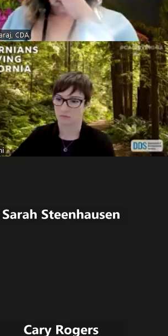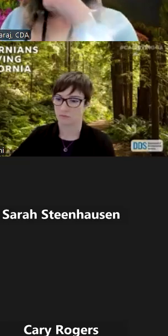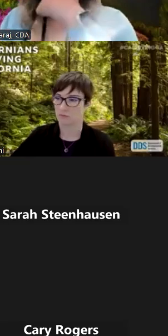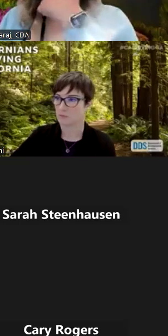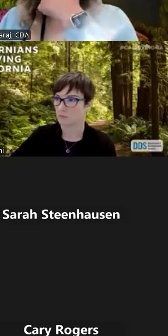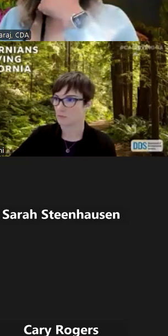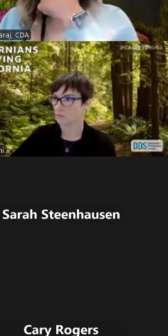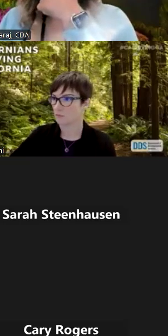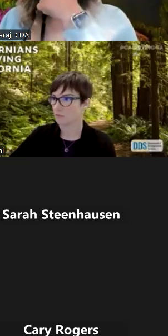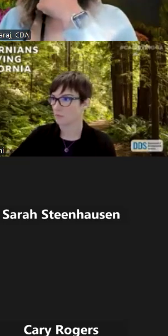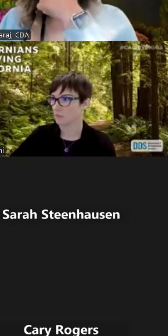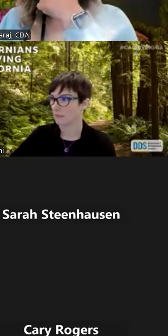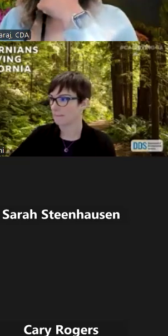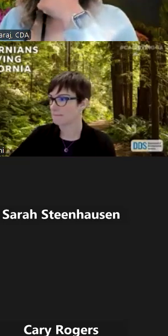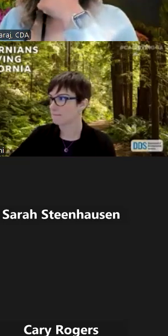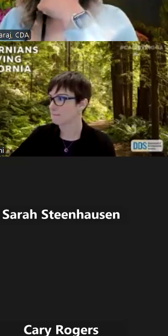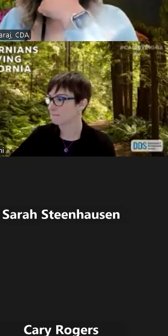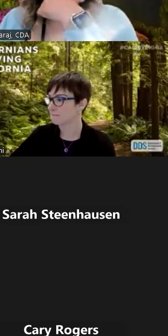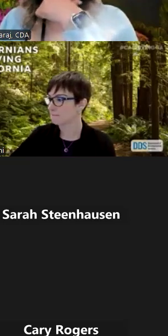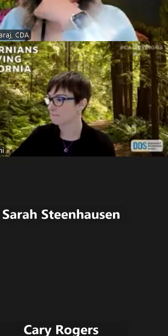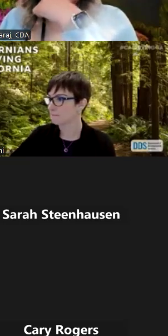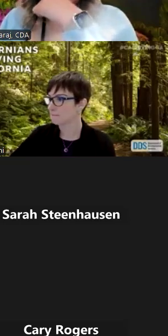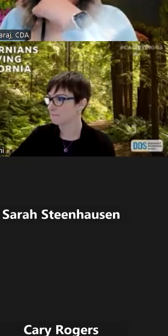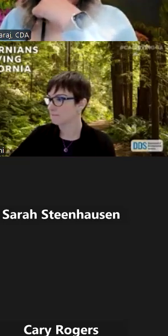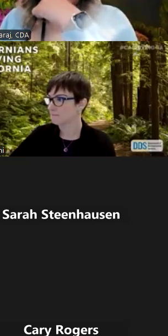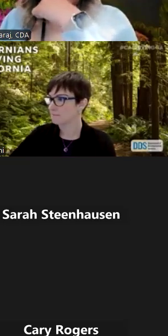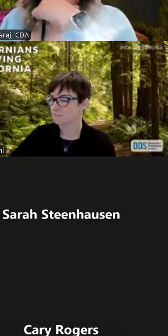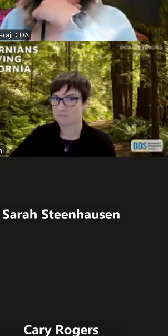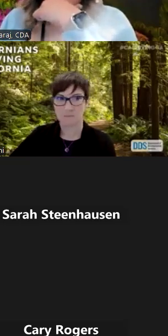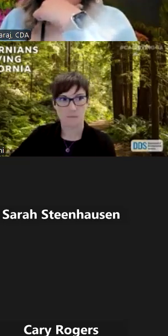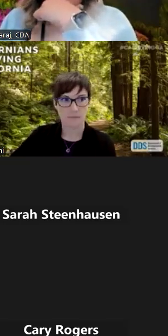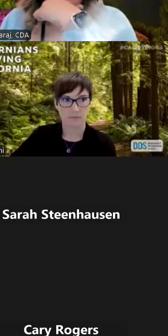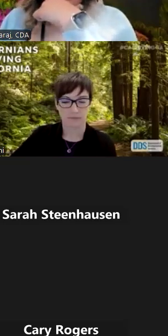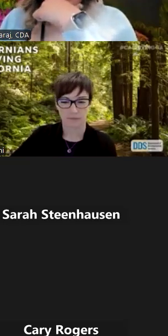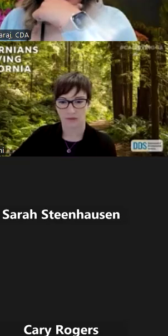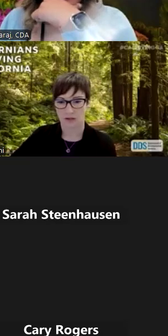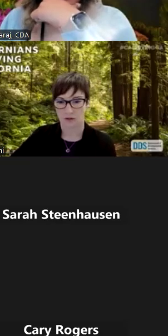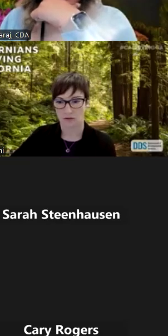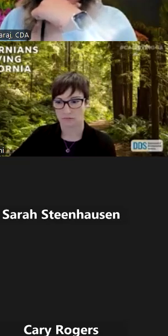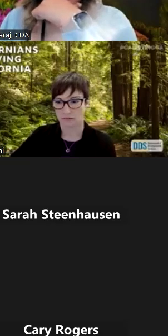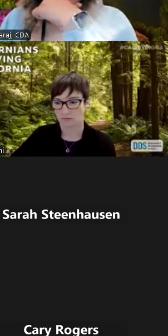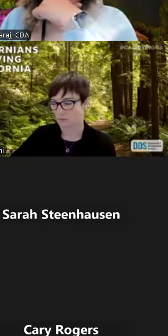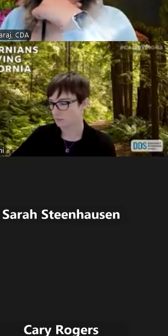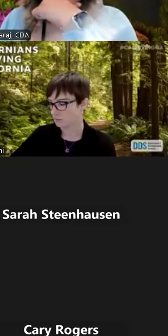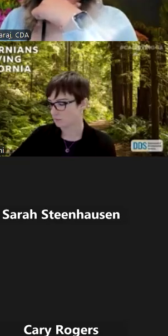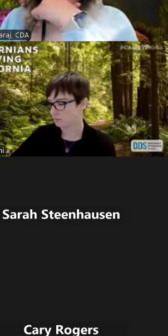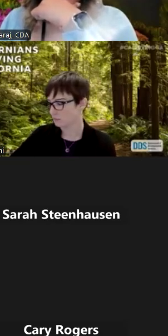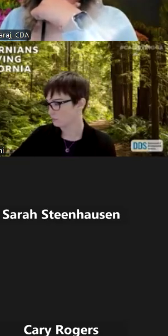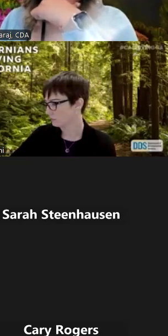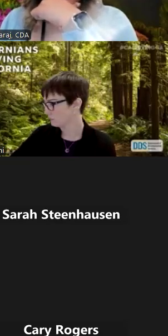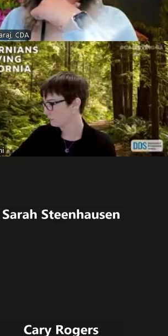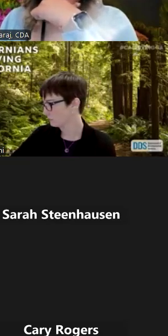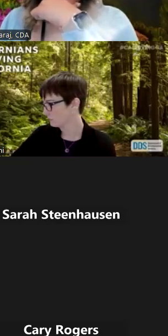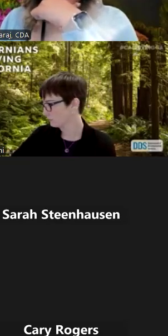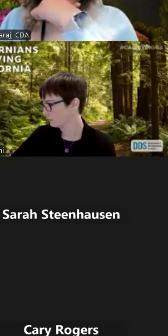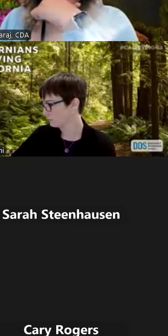that population as well. So again, if the question is related specifically to the guide